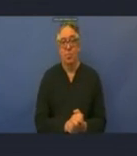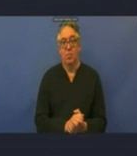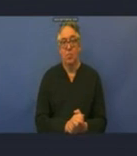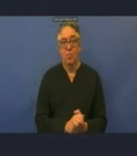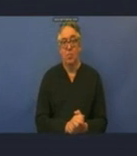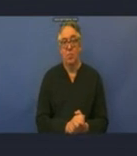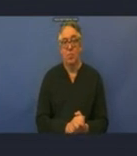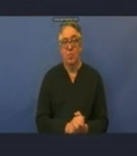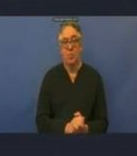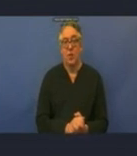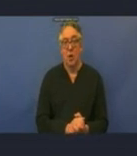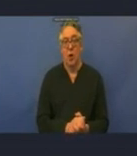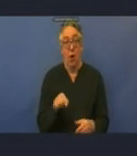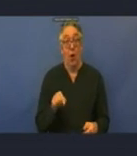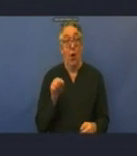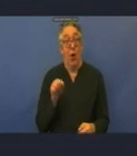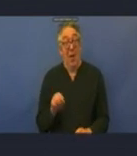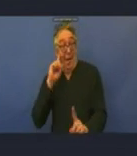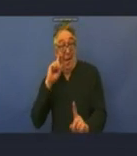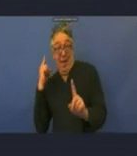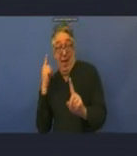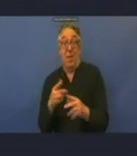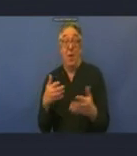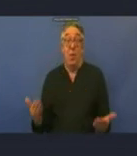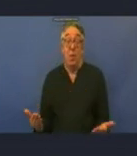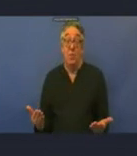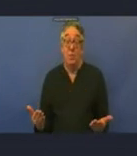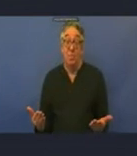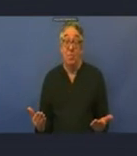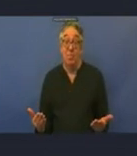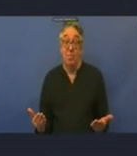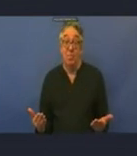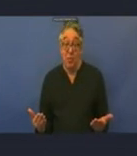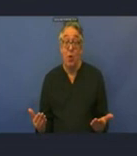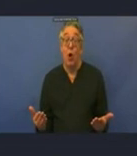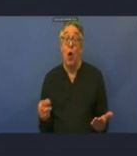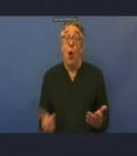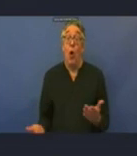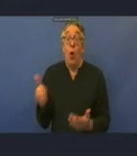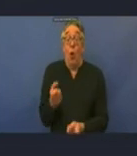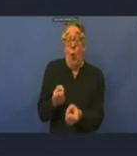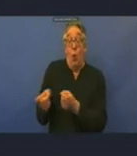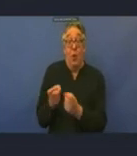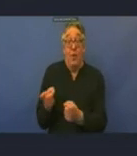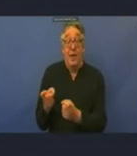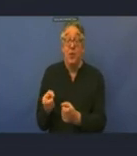the capacity objective of the action, coordination tasks must be carried out by non-for-profit organizations.